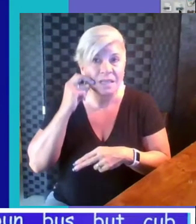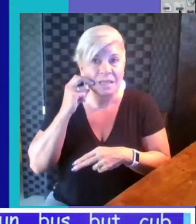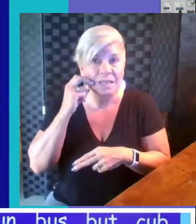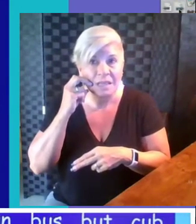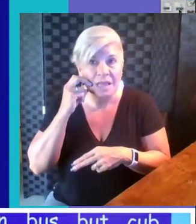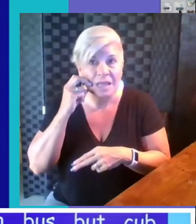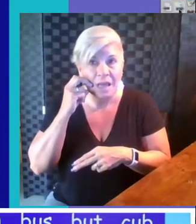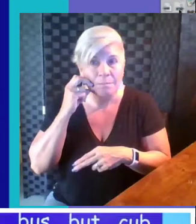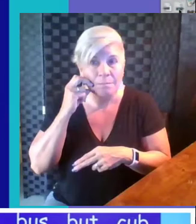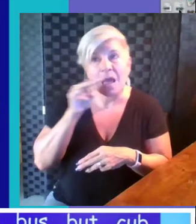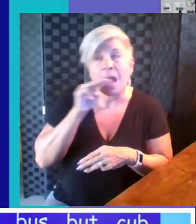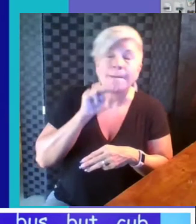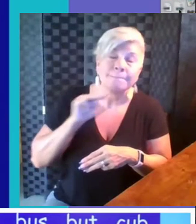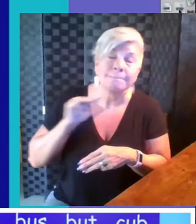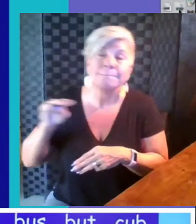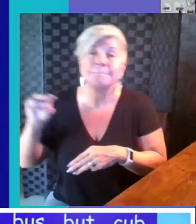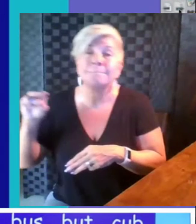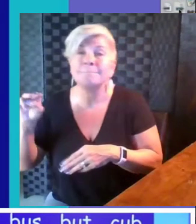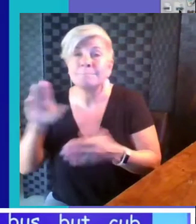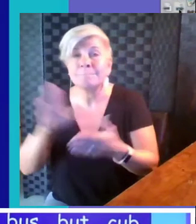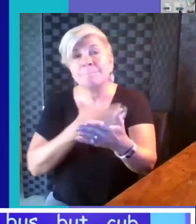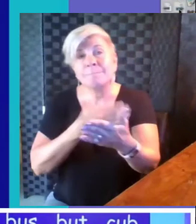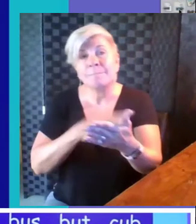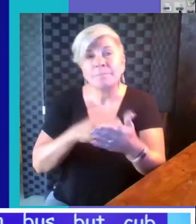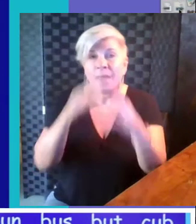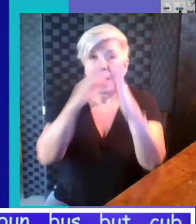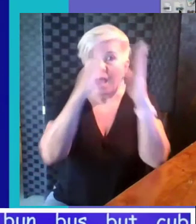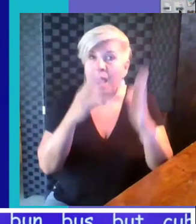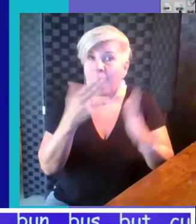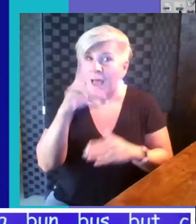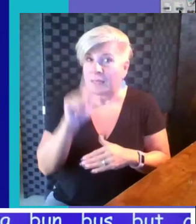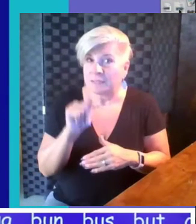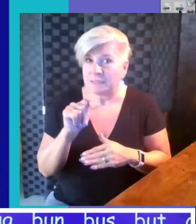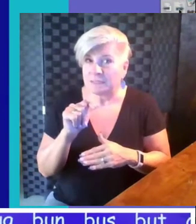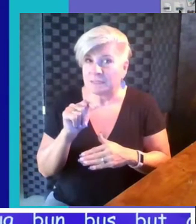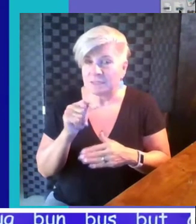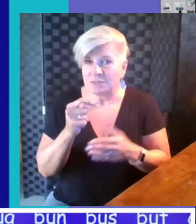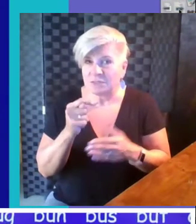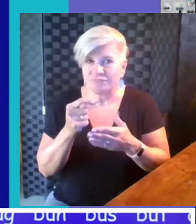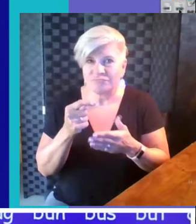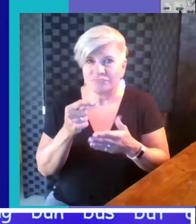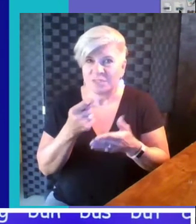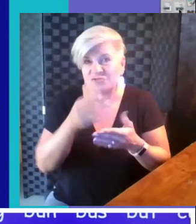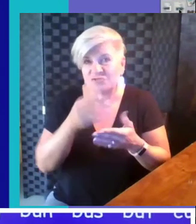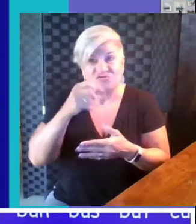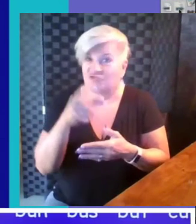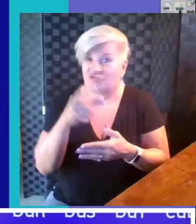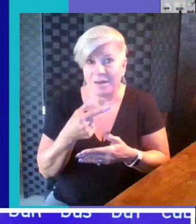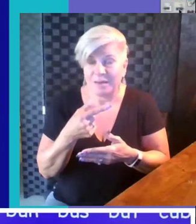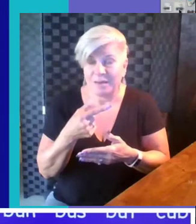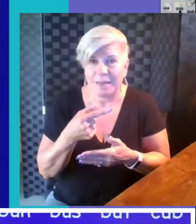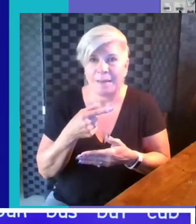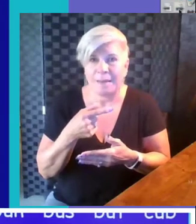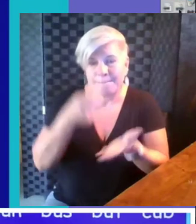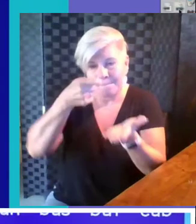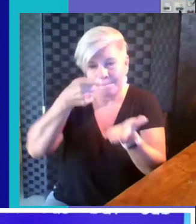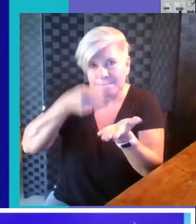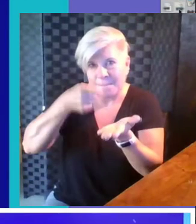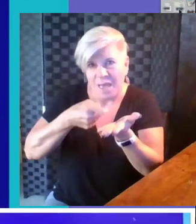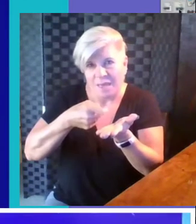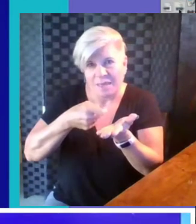fun, gum, hum, hut, jug,